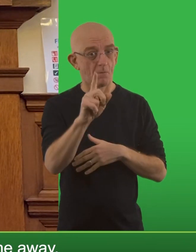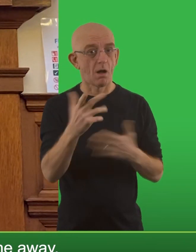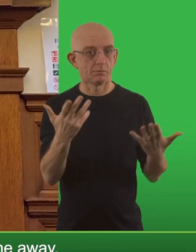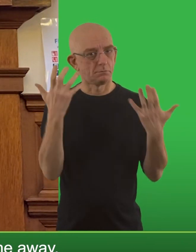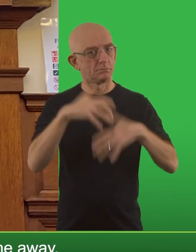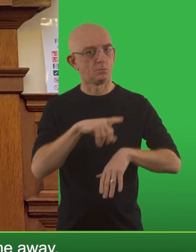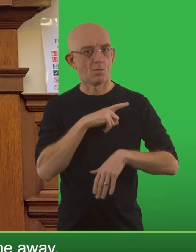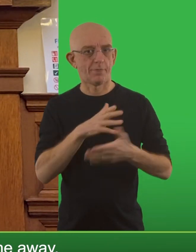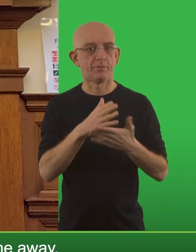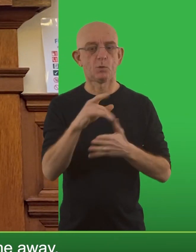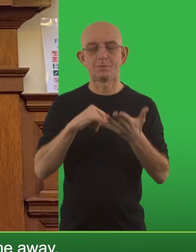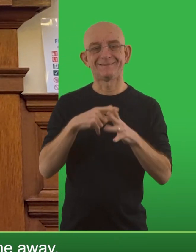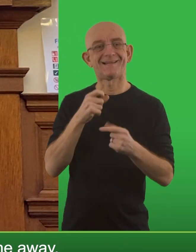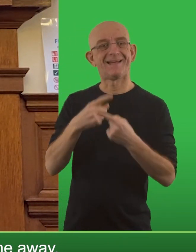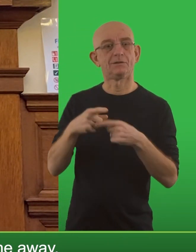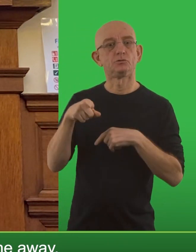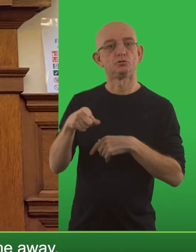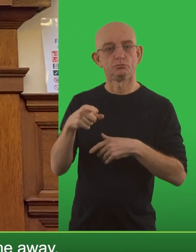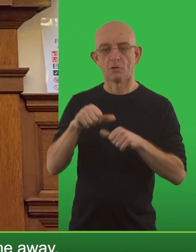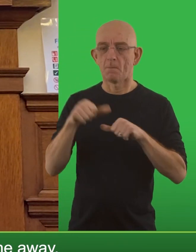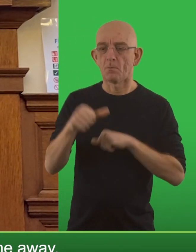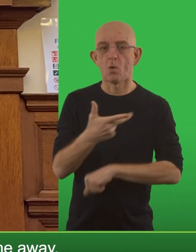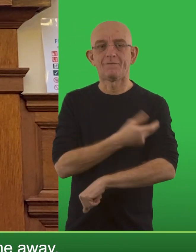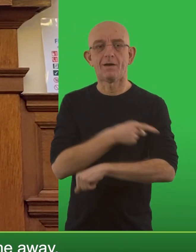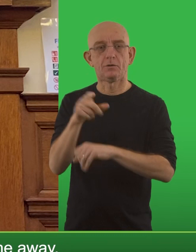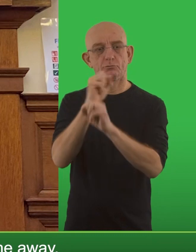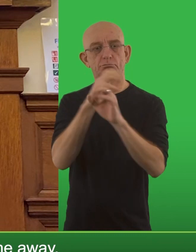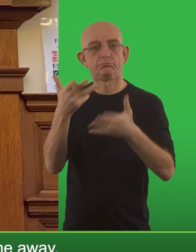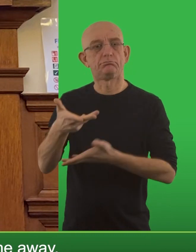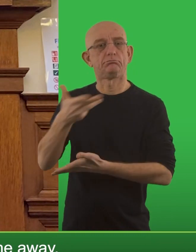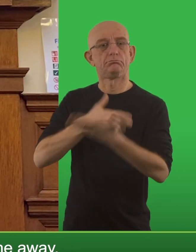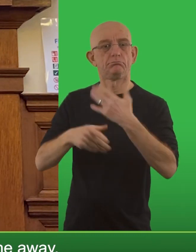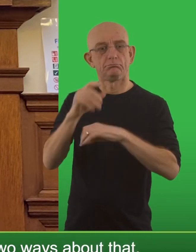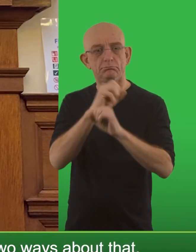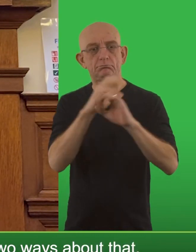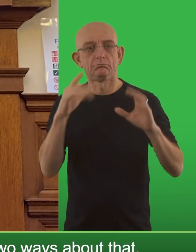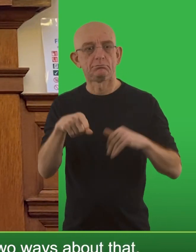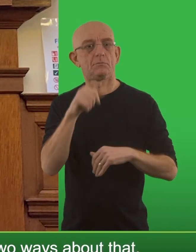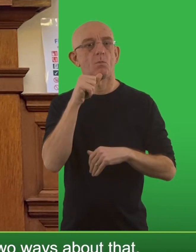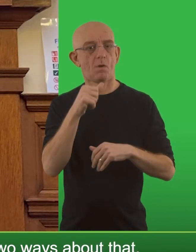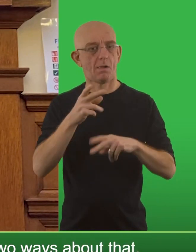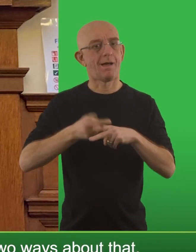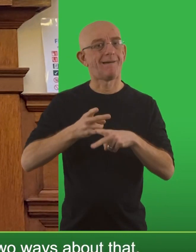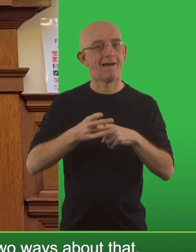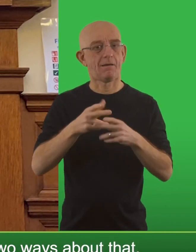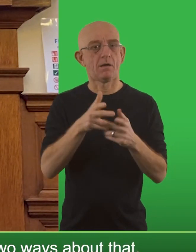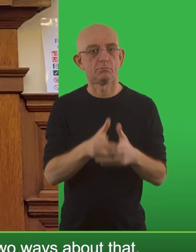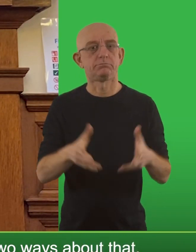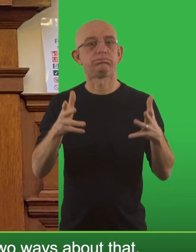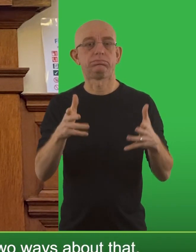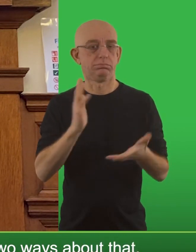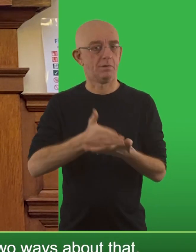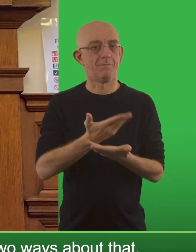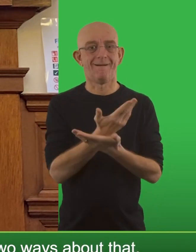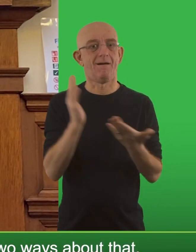concern. And all of the SAGE post-vaccination scenarios, there will be a further surge. There's no two ways